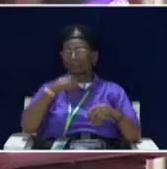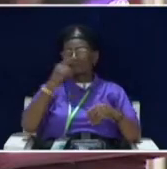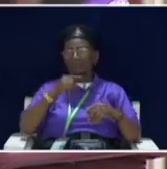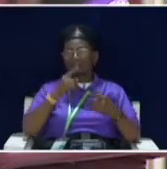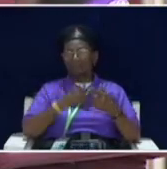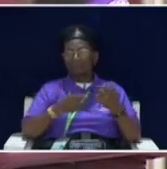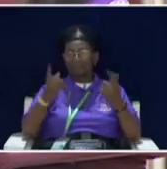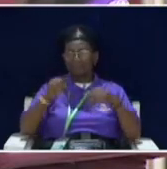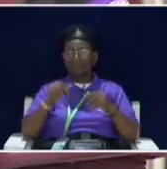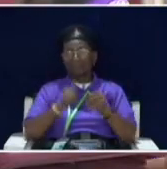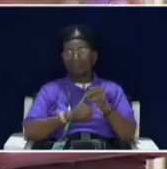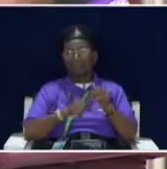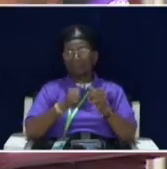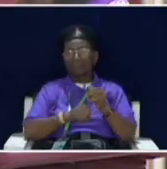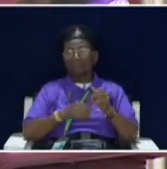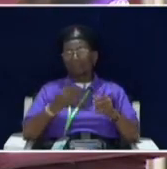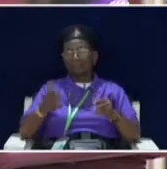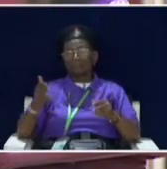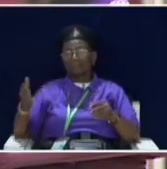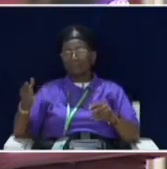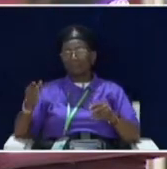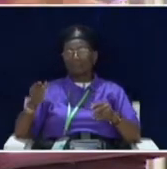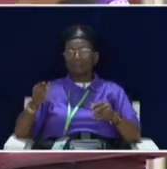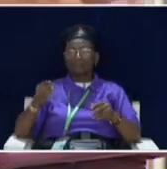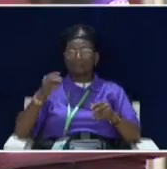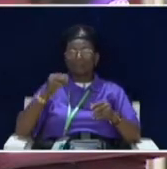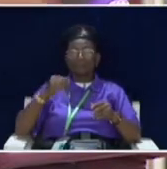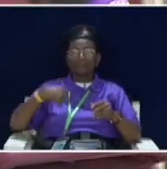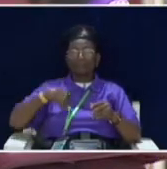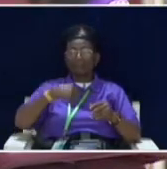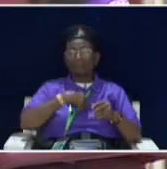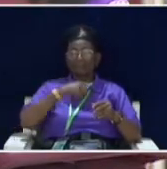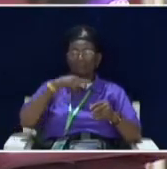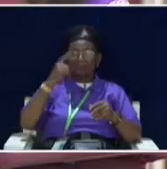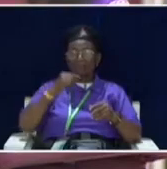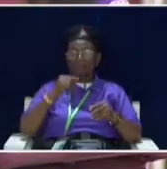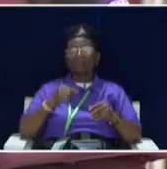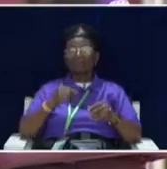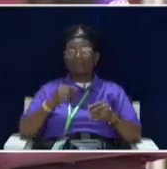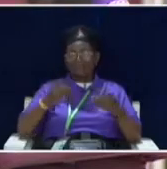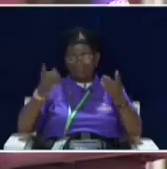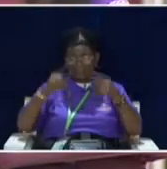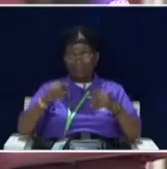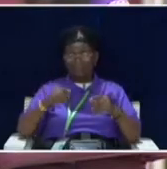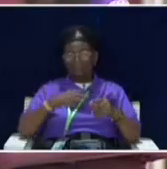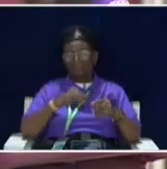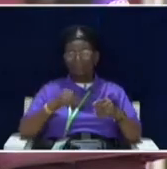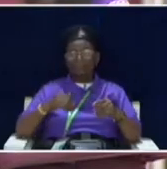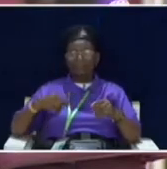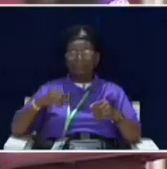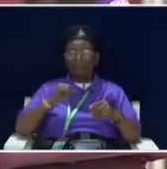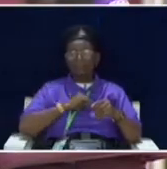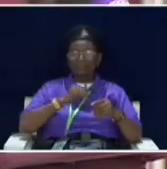Everything they said will happen. You lay hands on me. I even fell under the power.